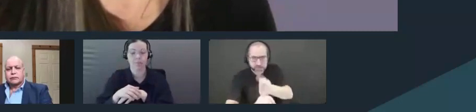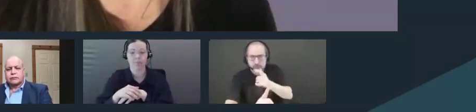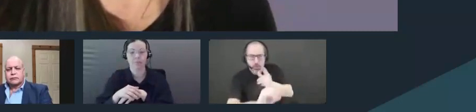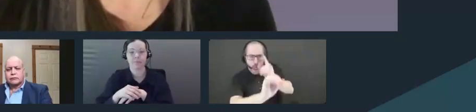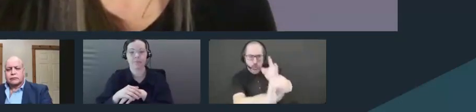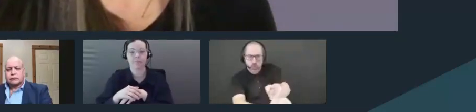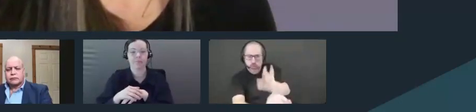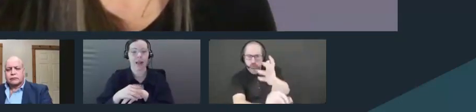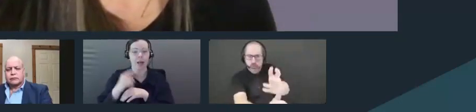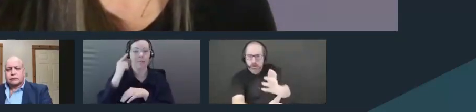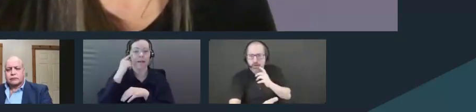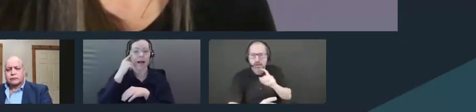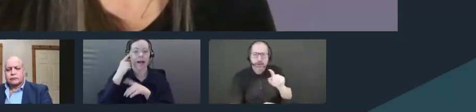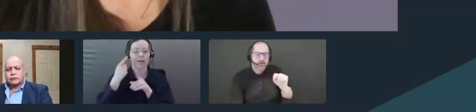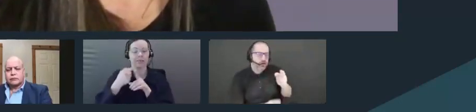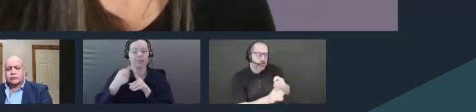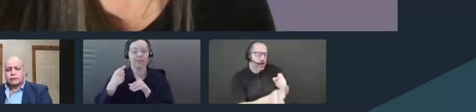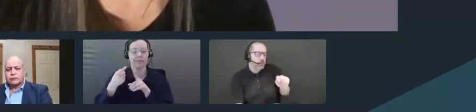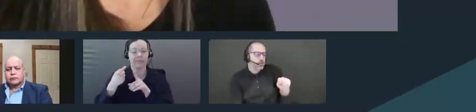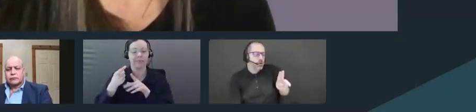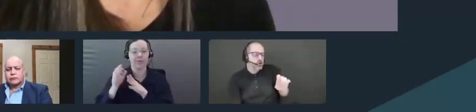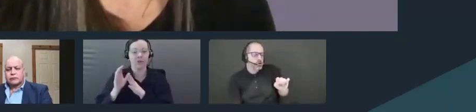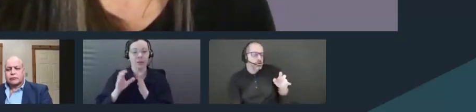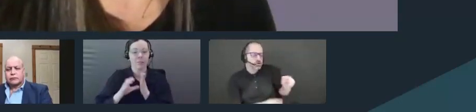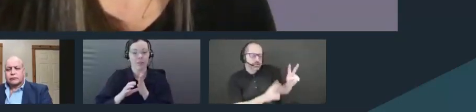on Tolson, 1991.